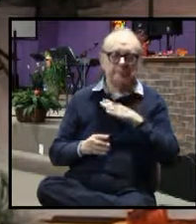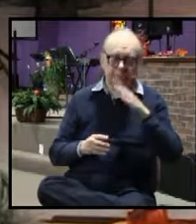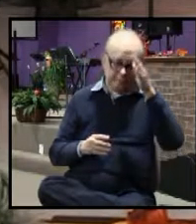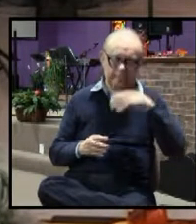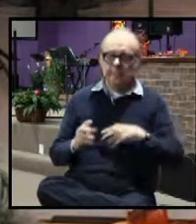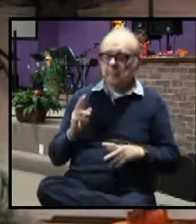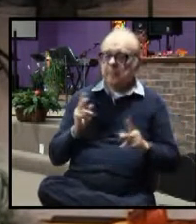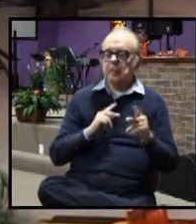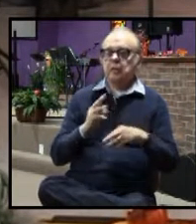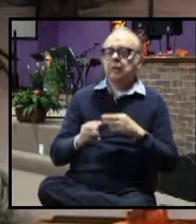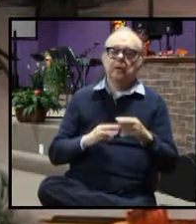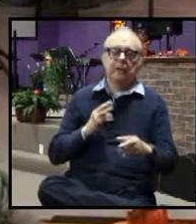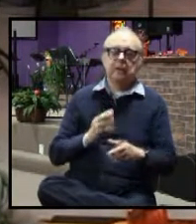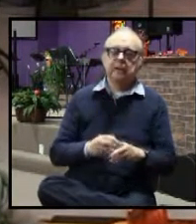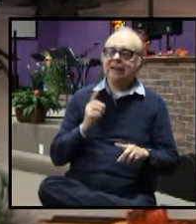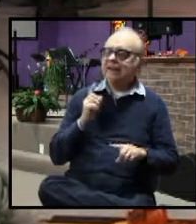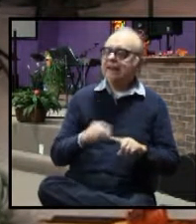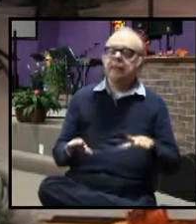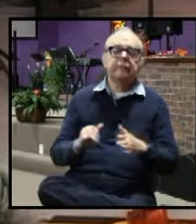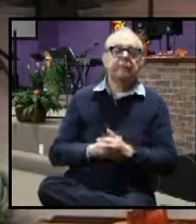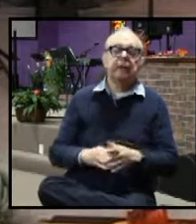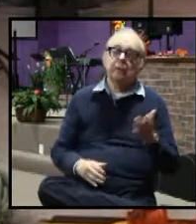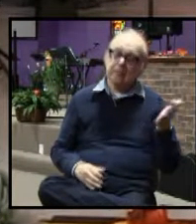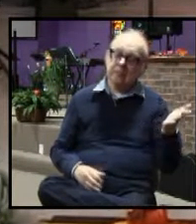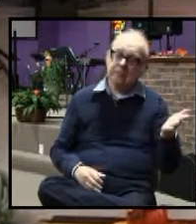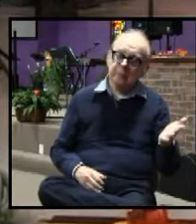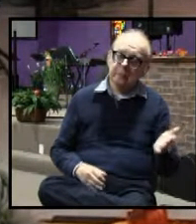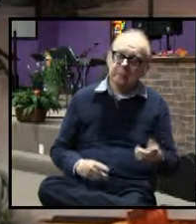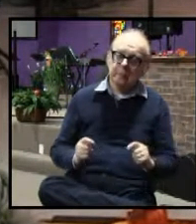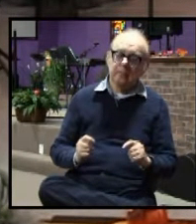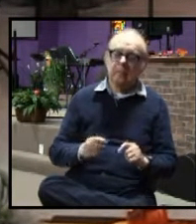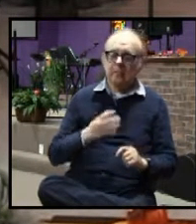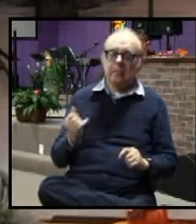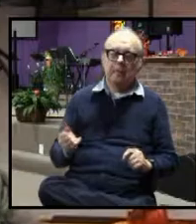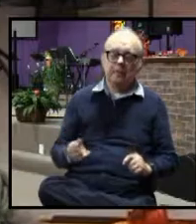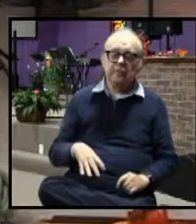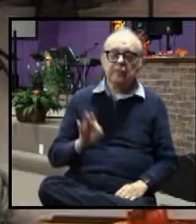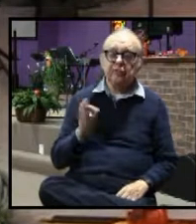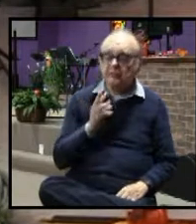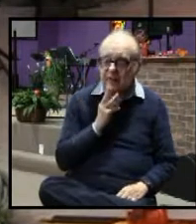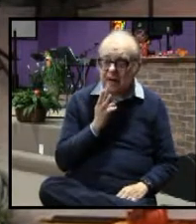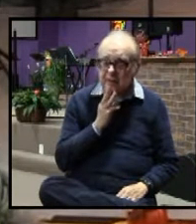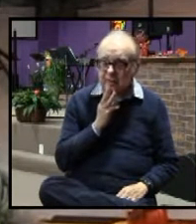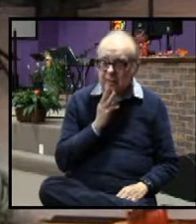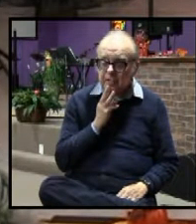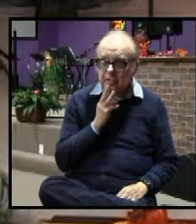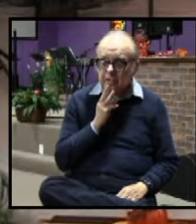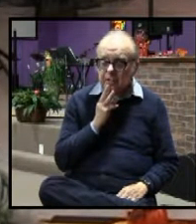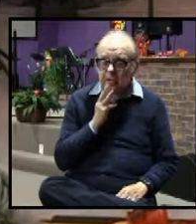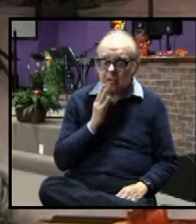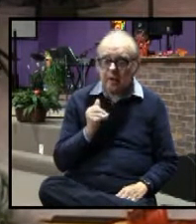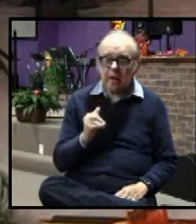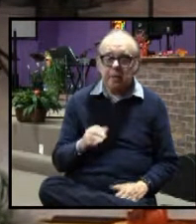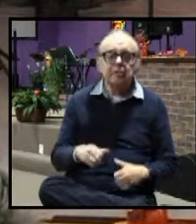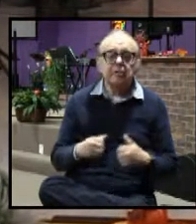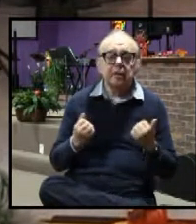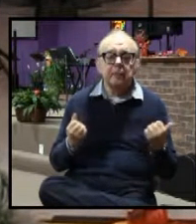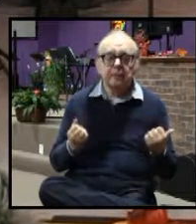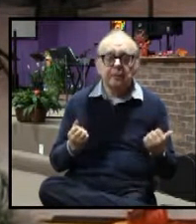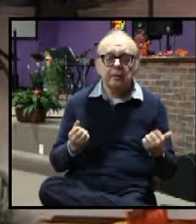Ladies and gentlemen, there's people all around this world that can't do that. They're trying their best just to find the water to survive.